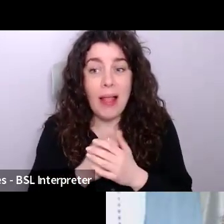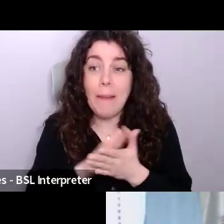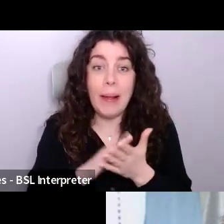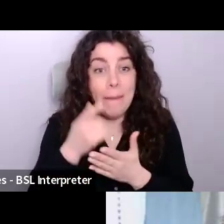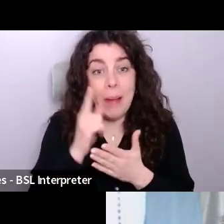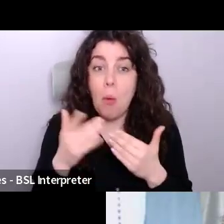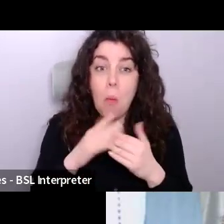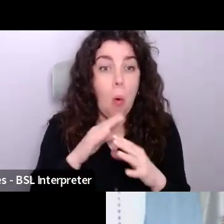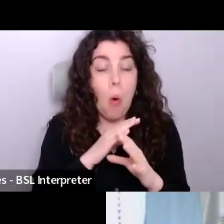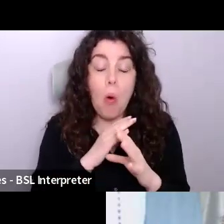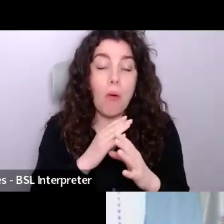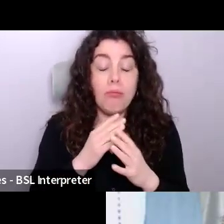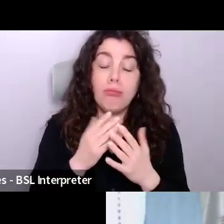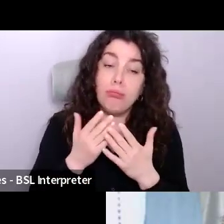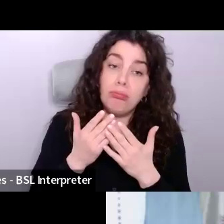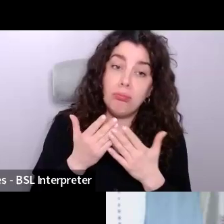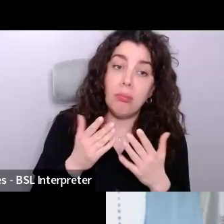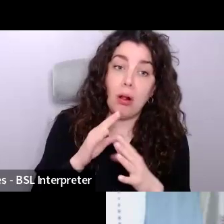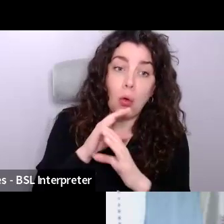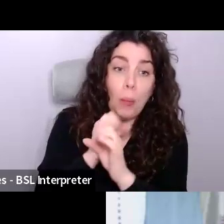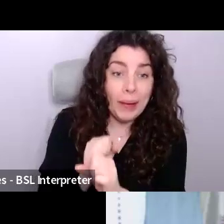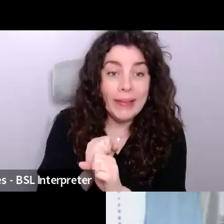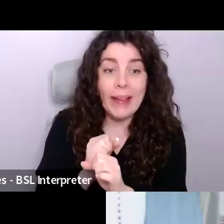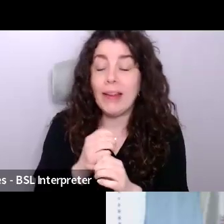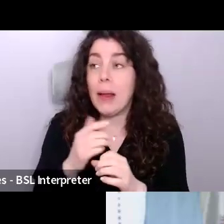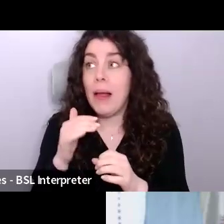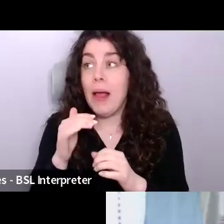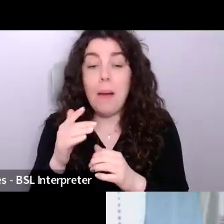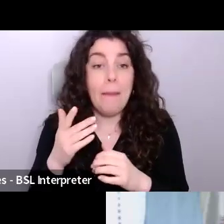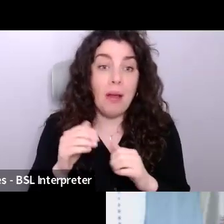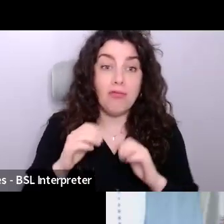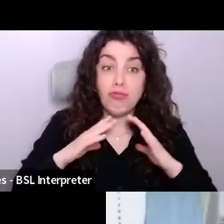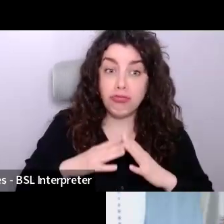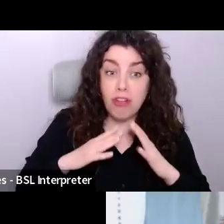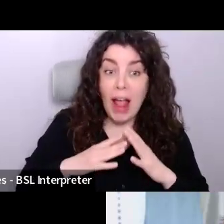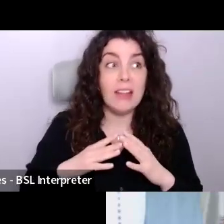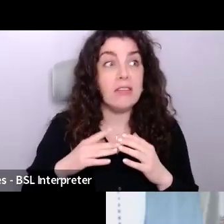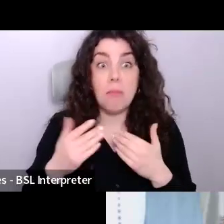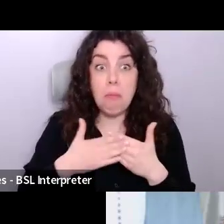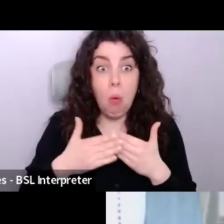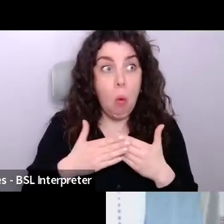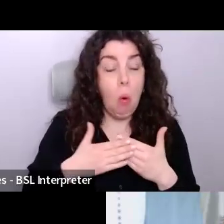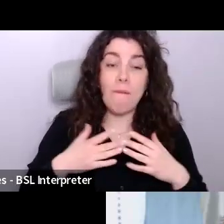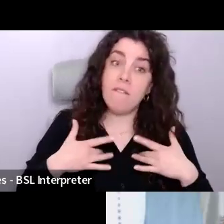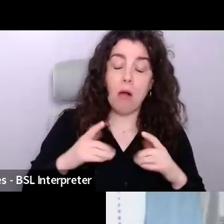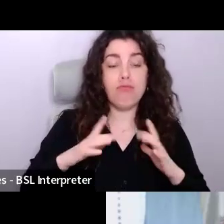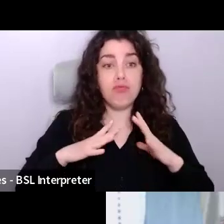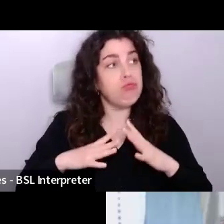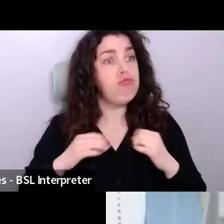employees, happier, well rested, less absence. So, you know, the list of benefits just goes on and on,